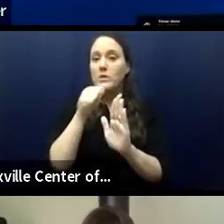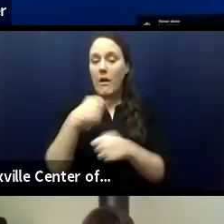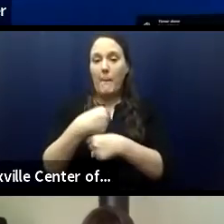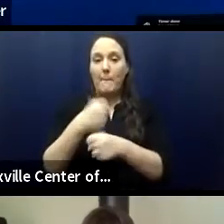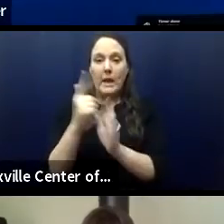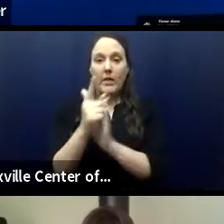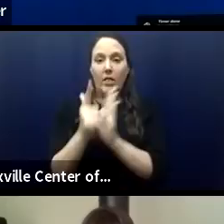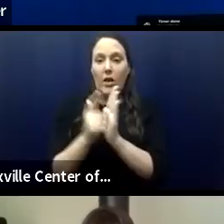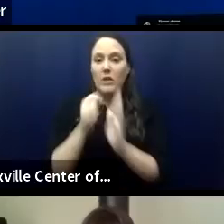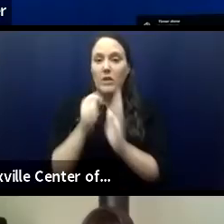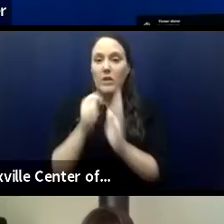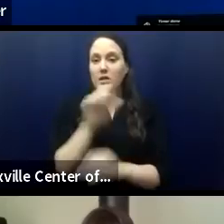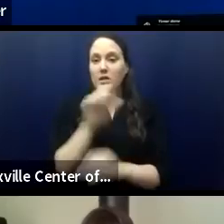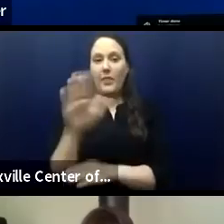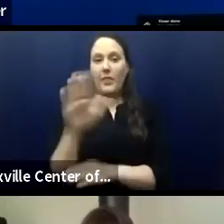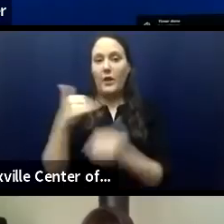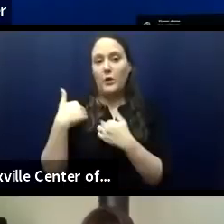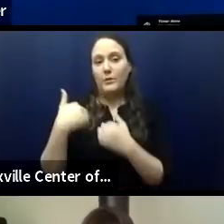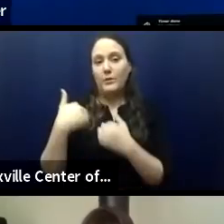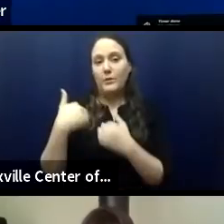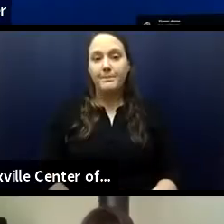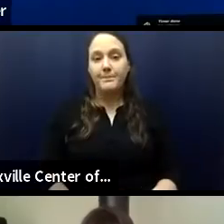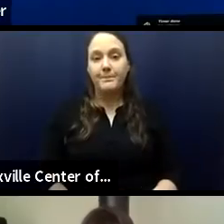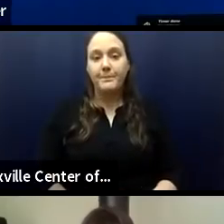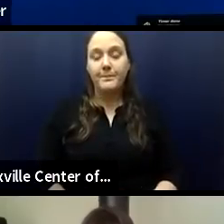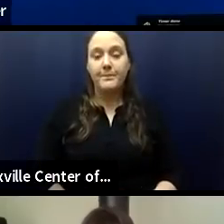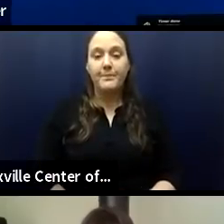place. Thank you very much.